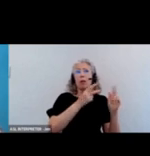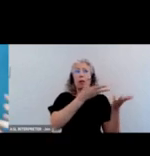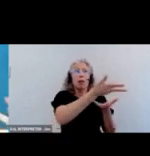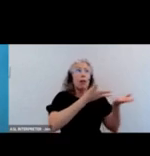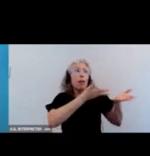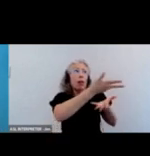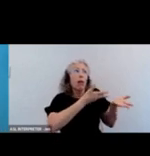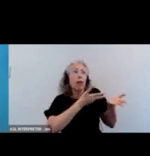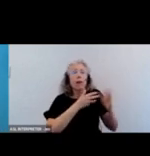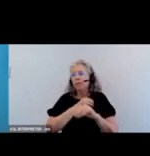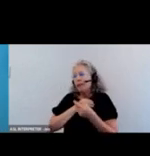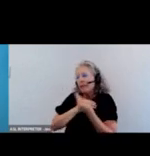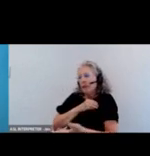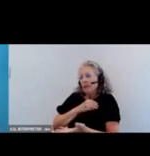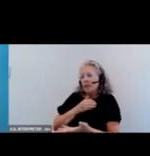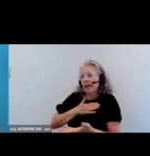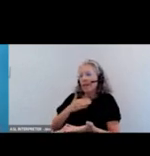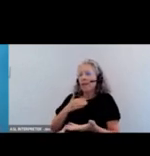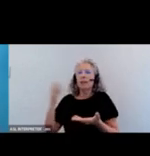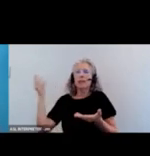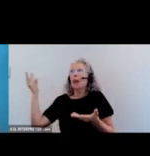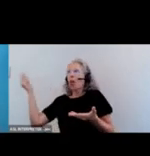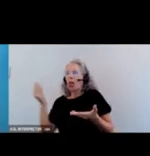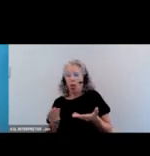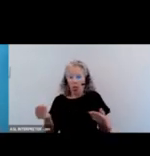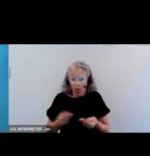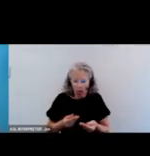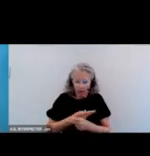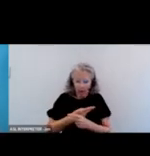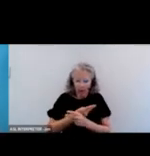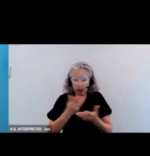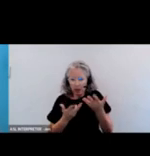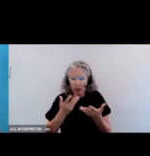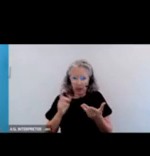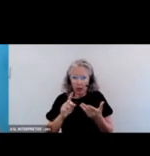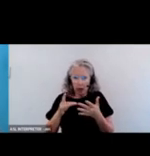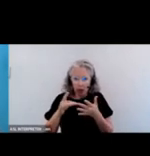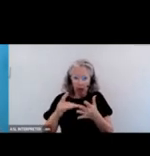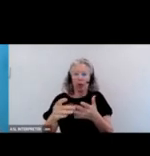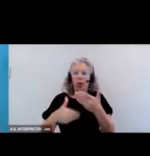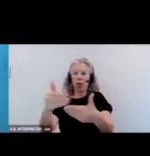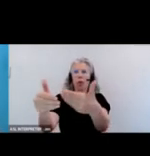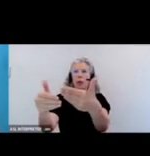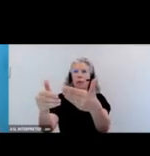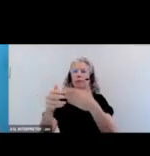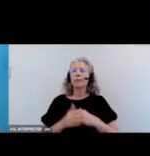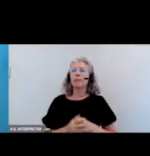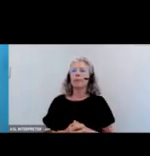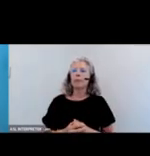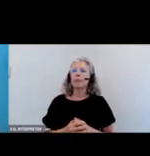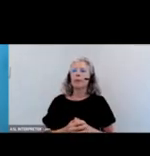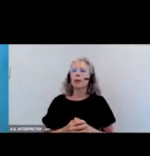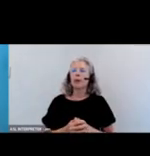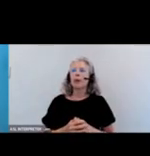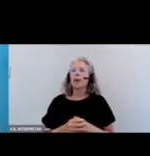us and say, here's the information I have, and here's the information they have, and let's figure out where to go. But the whole energy